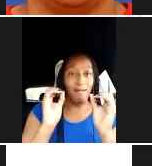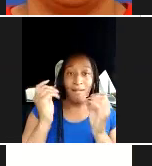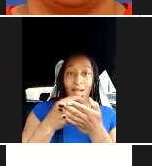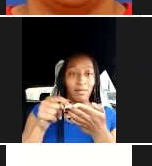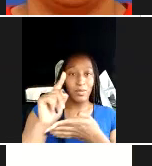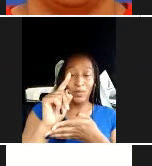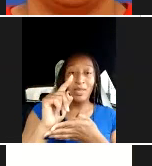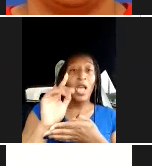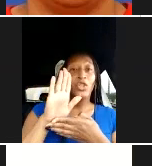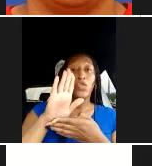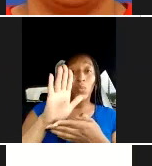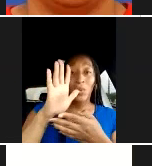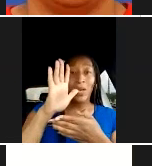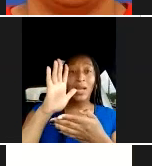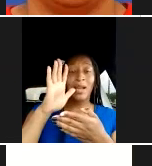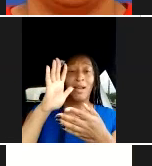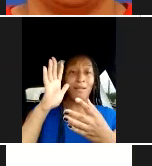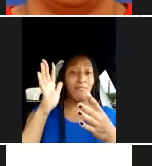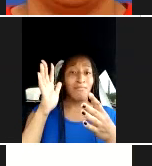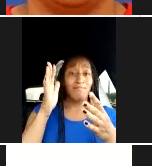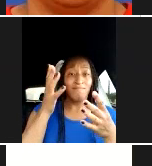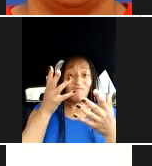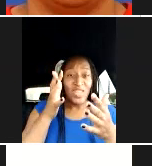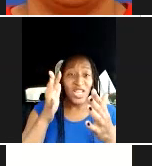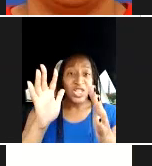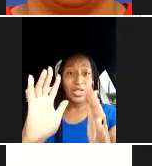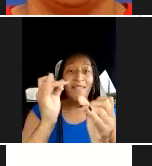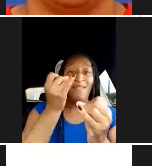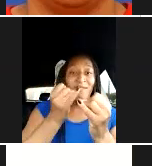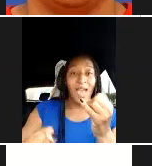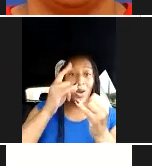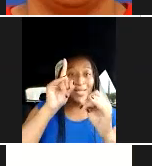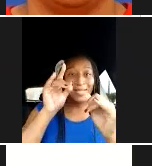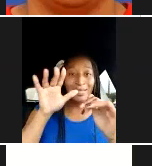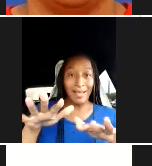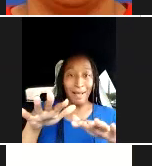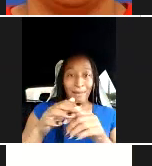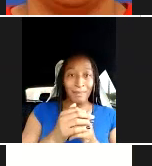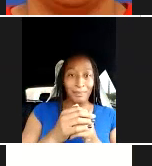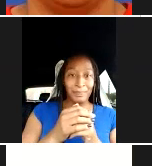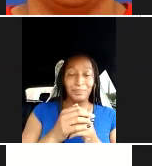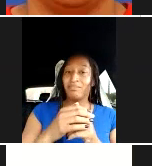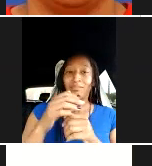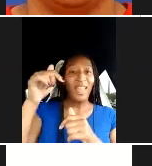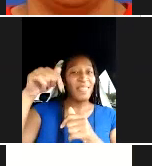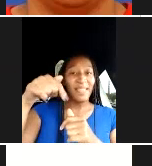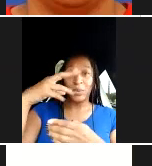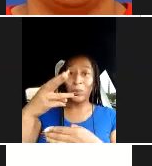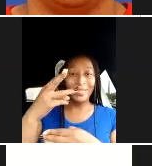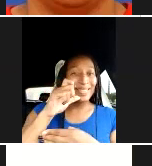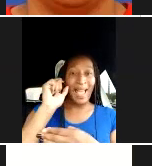strictly you completing the final exam. In fact, we don't have to meet this Wednesday